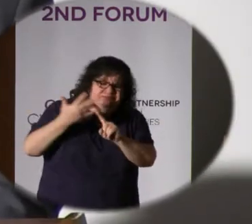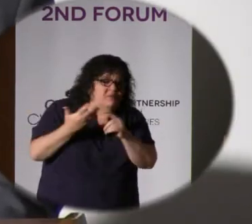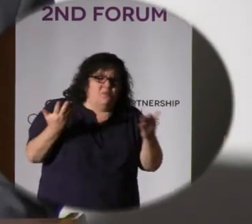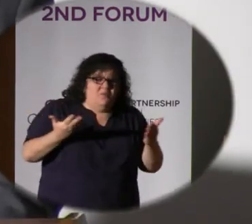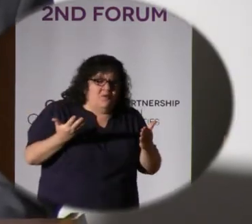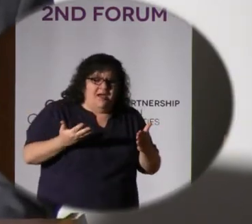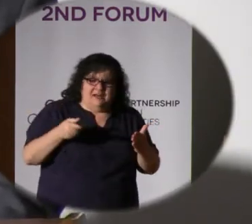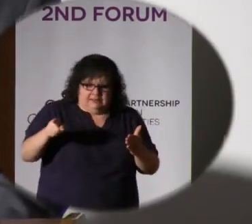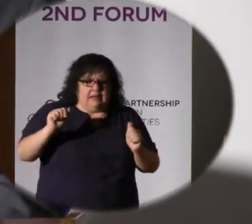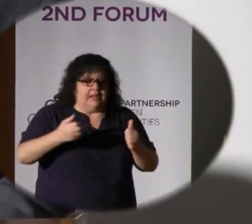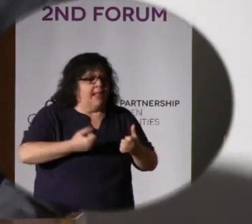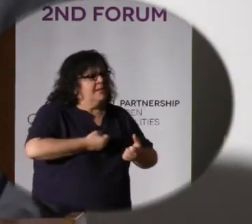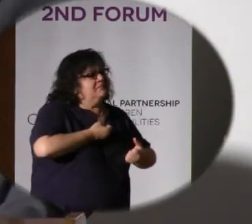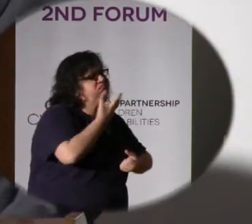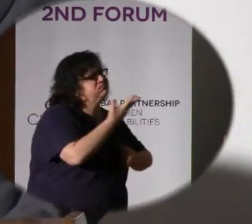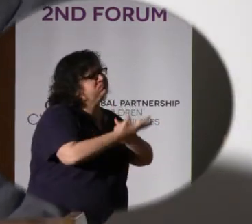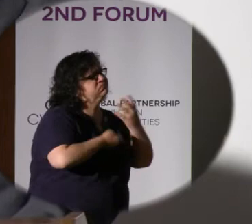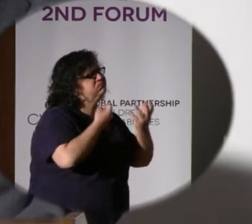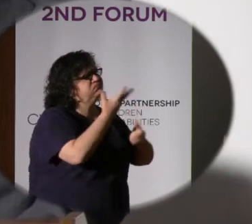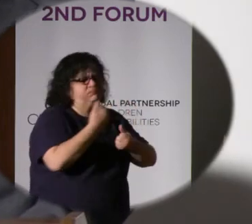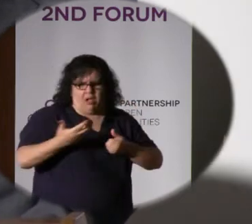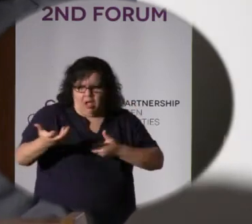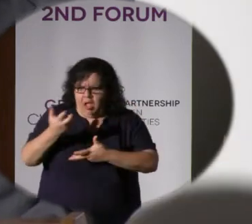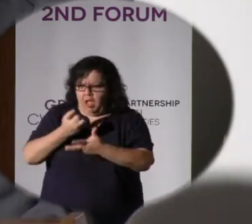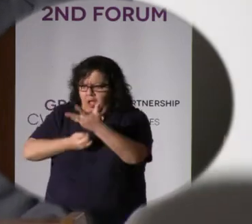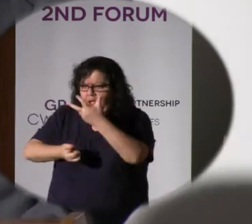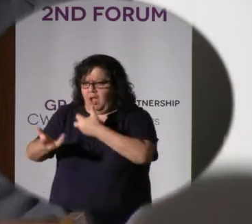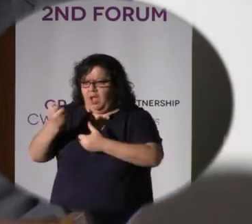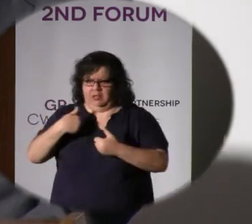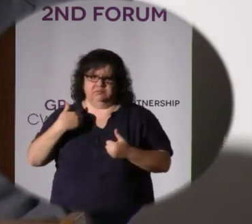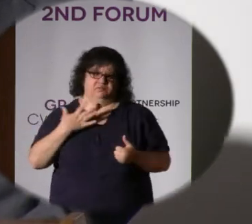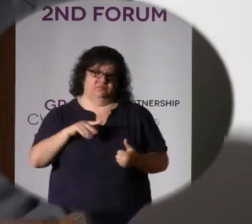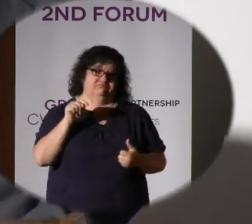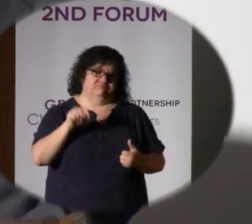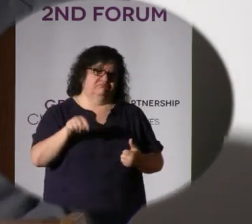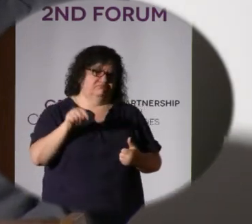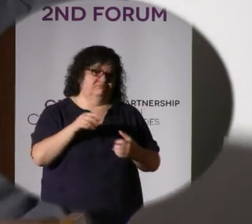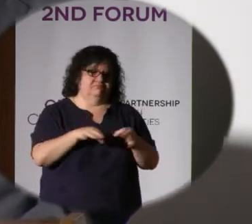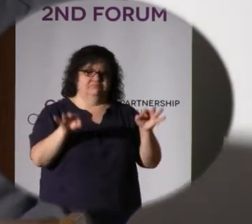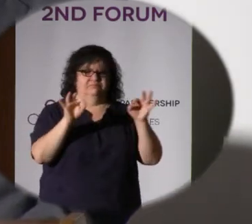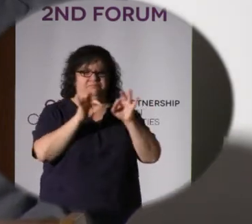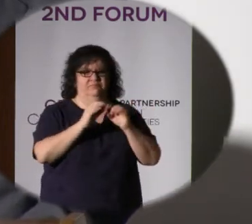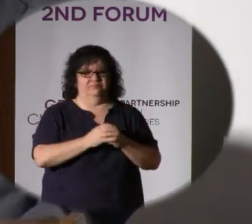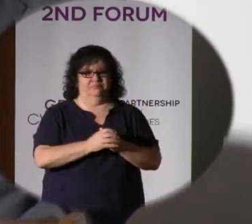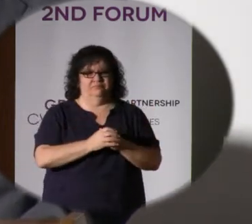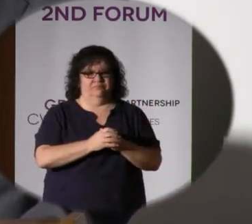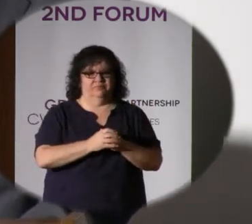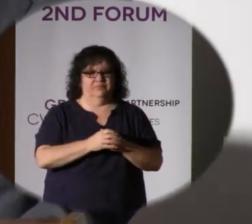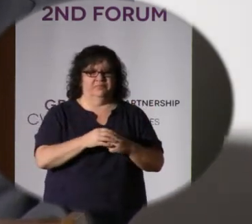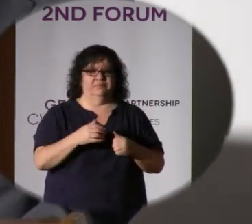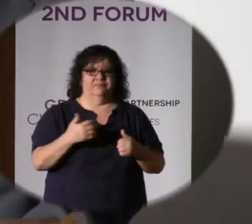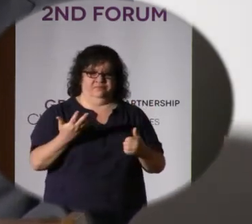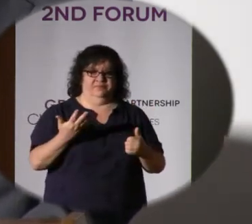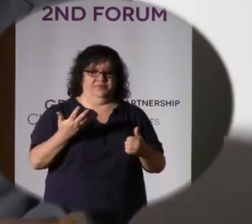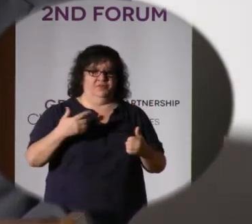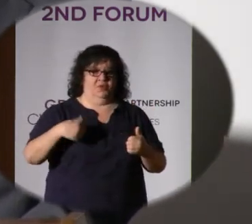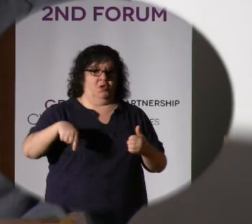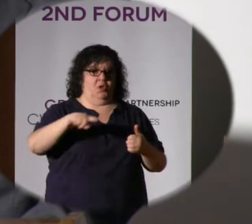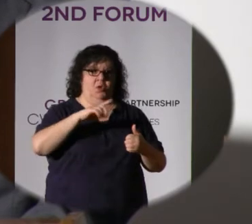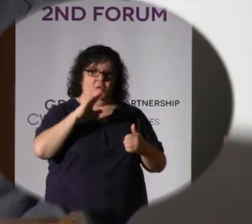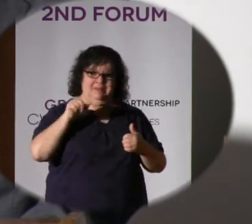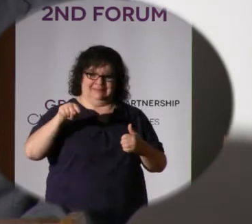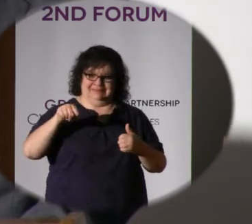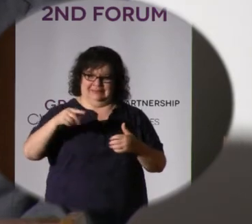help further our global aspiration and inspiration in the words of the